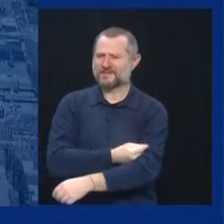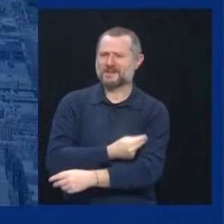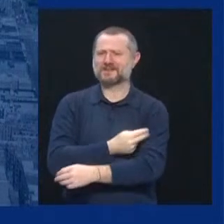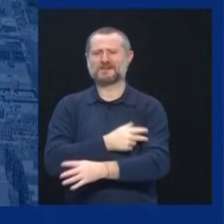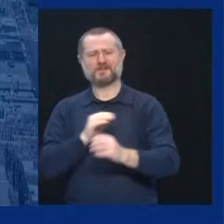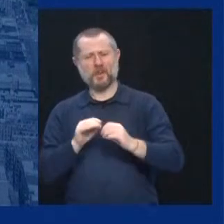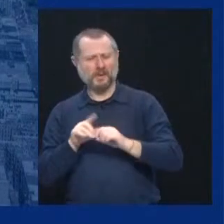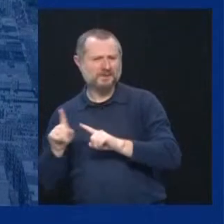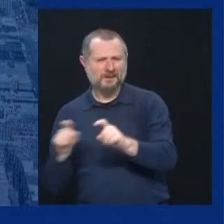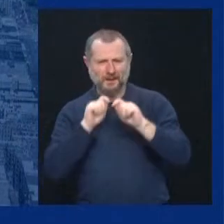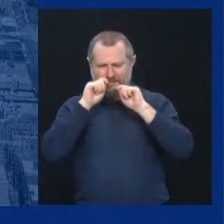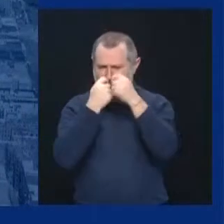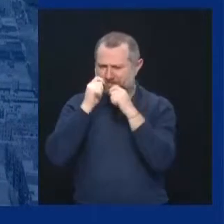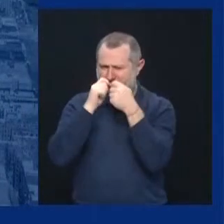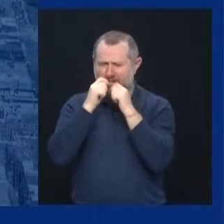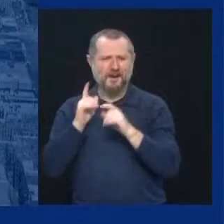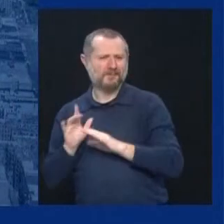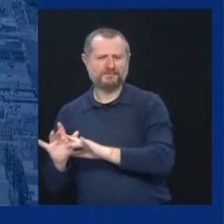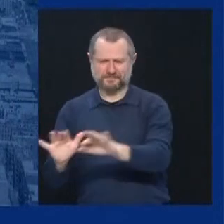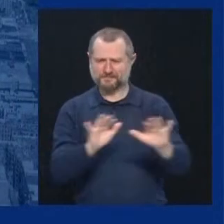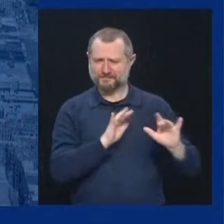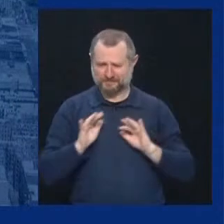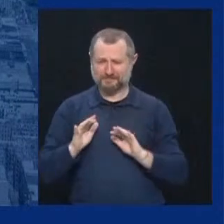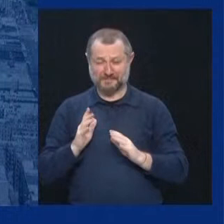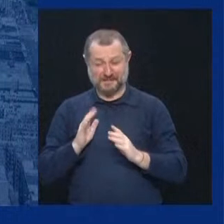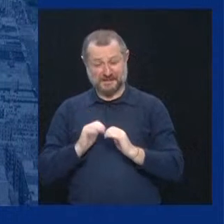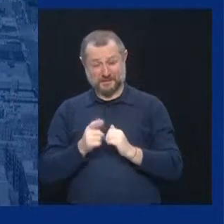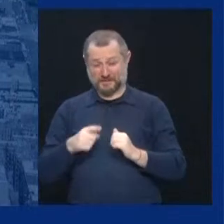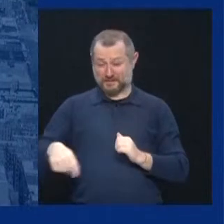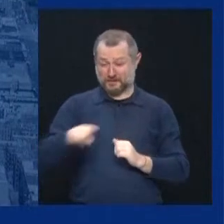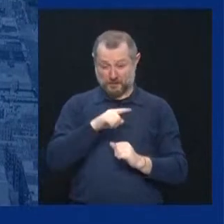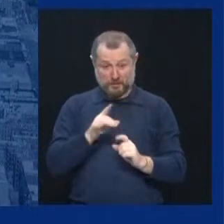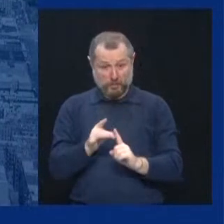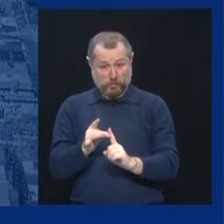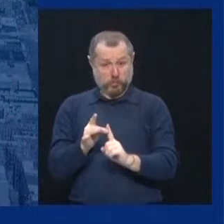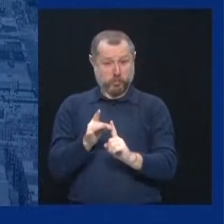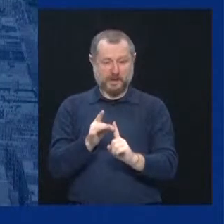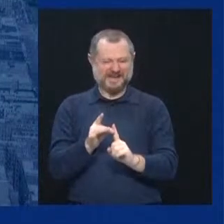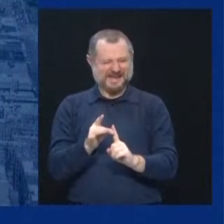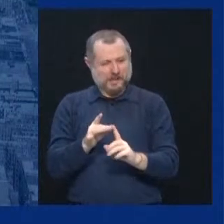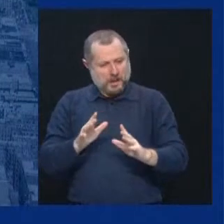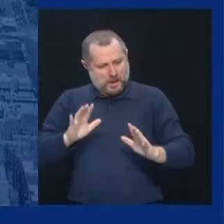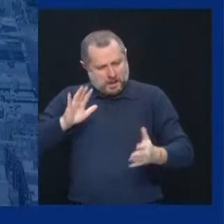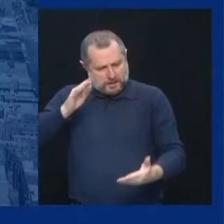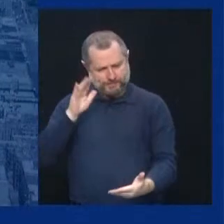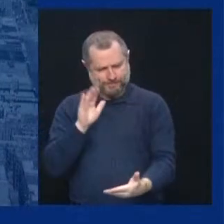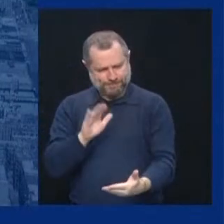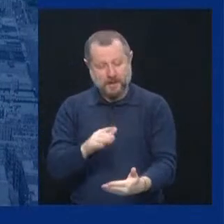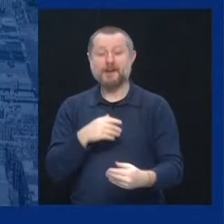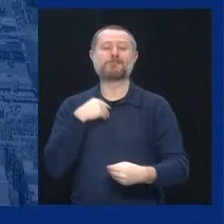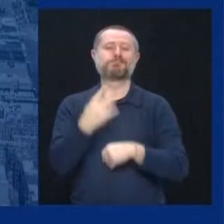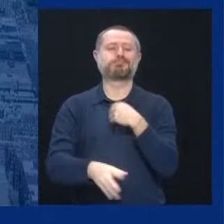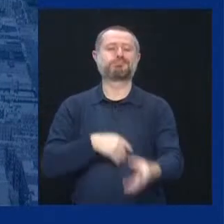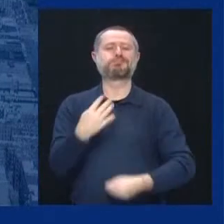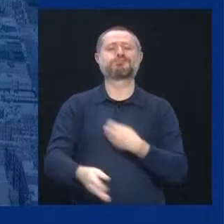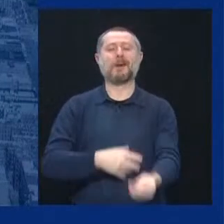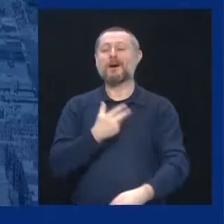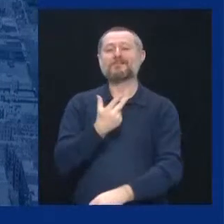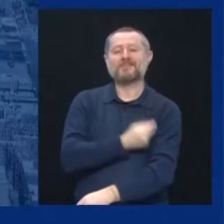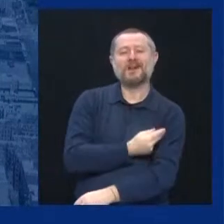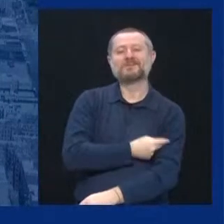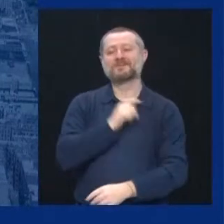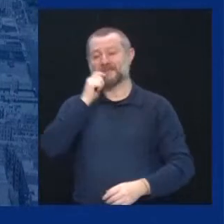testing, because that's where you have the highest positivity, and by the way, that's where you have the most vulnerable